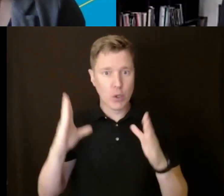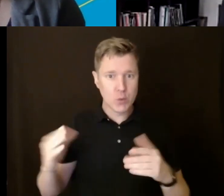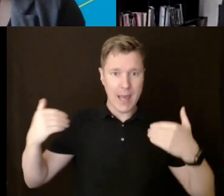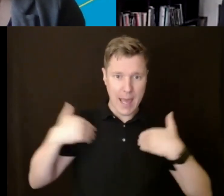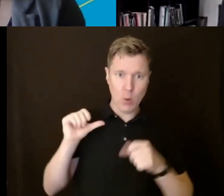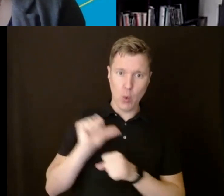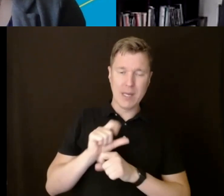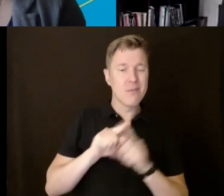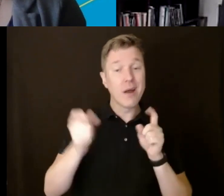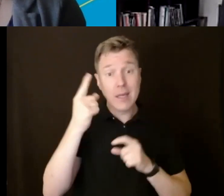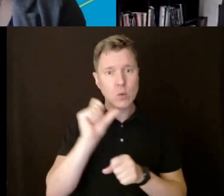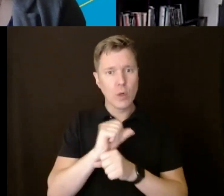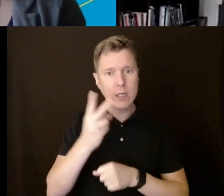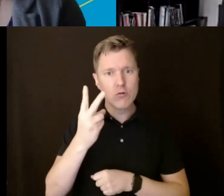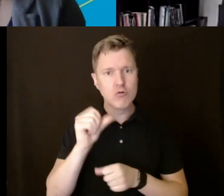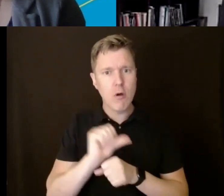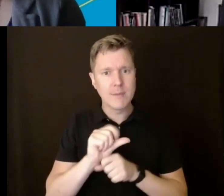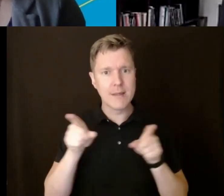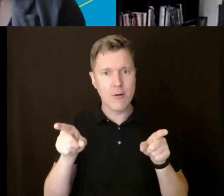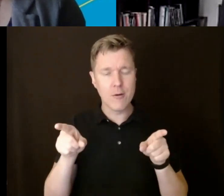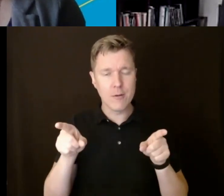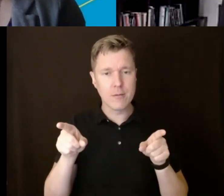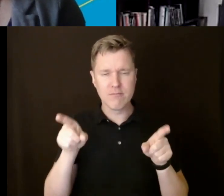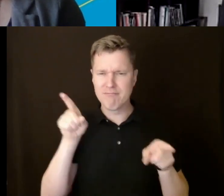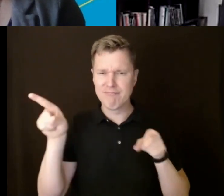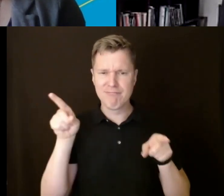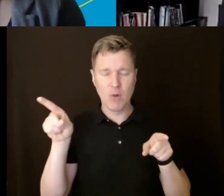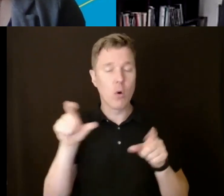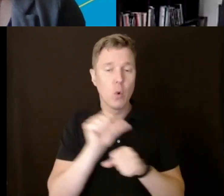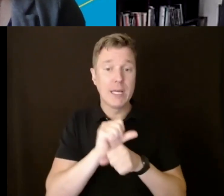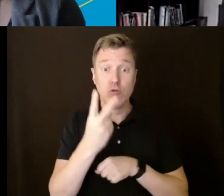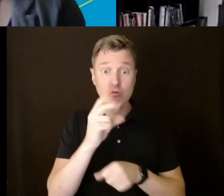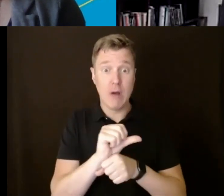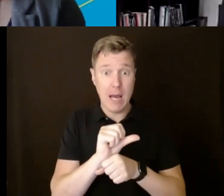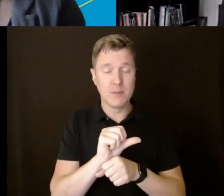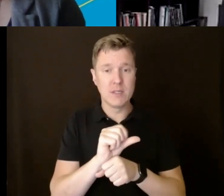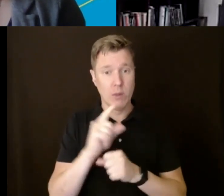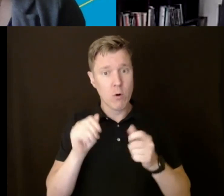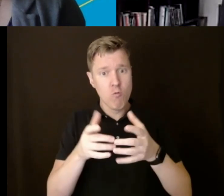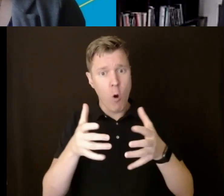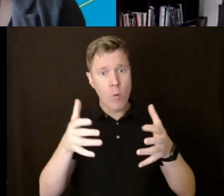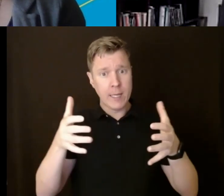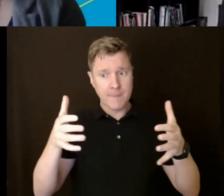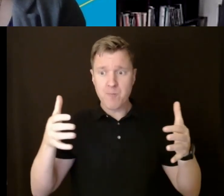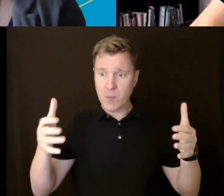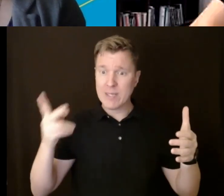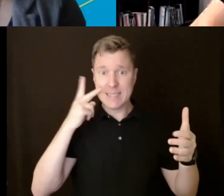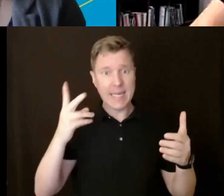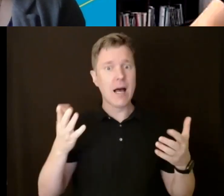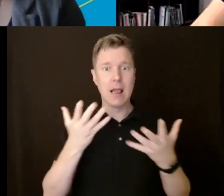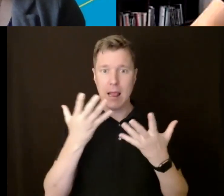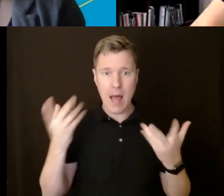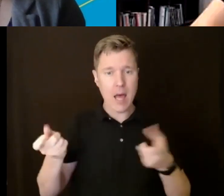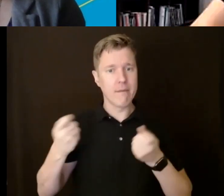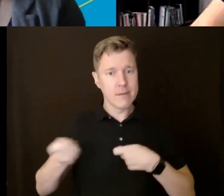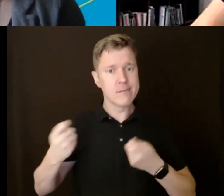2 jobs. And as we were growing the organization, you know, we were definitely seeing people come and go.